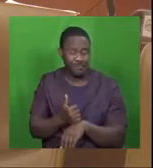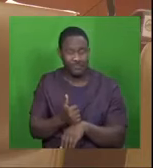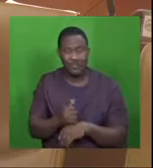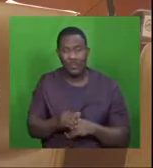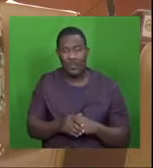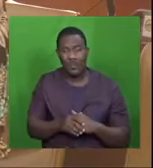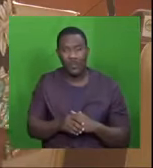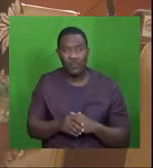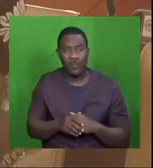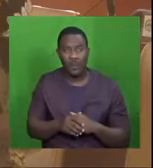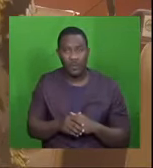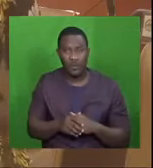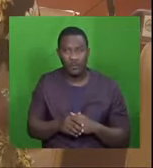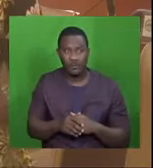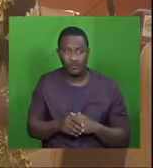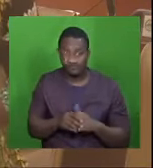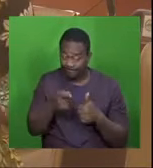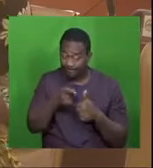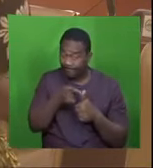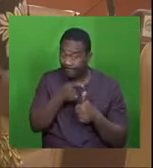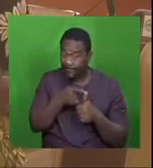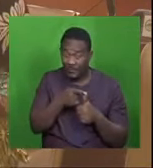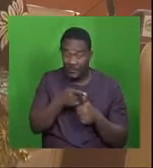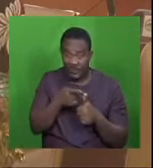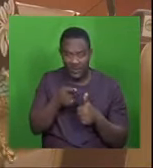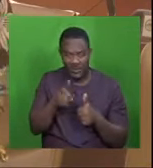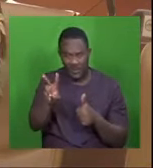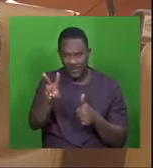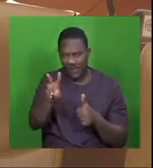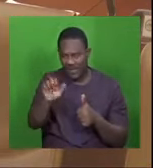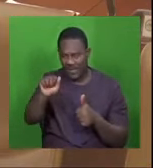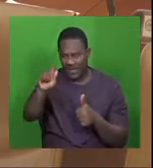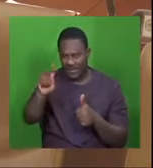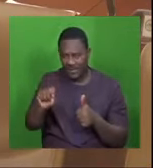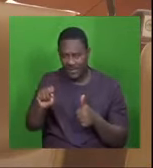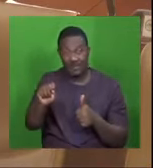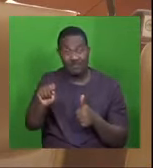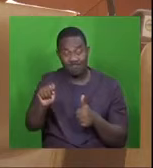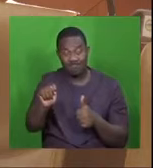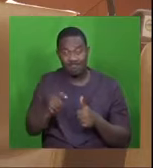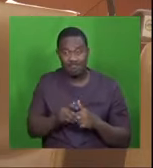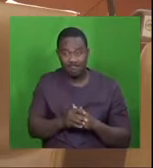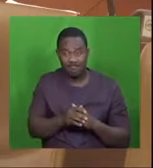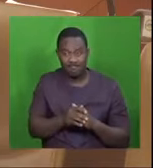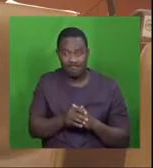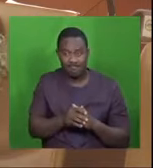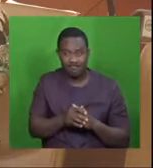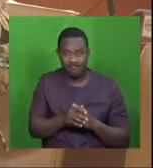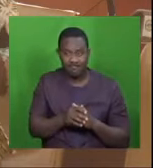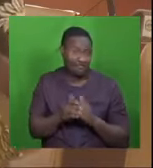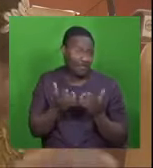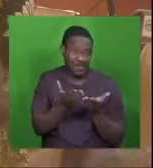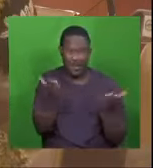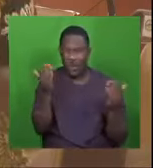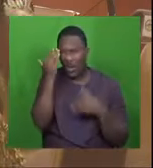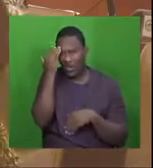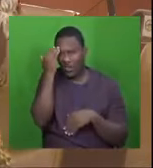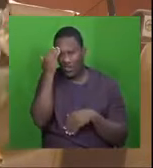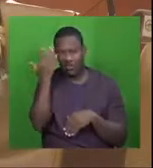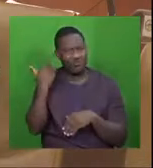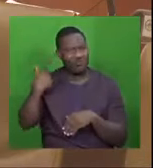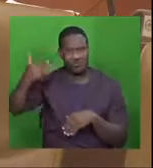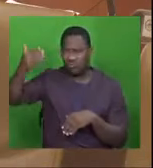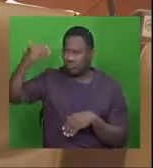I mentioned earlier. The first, we all know, is the VAT. Mr. Speaker, you all bear with me that